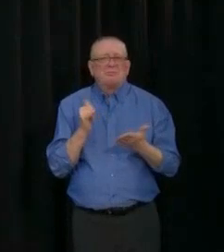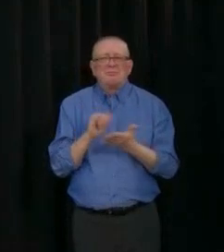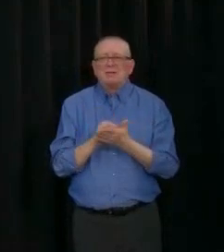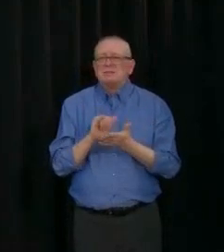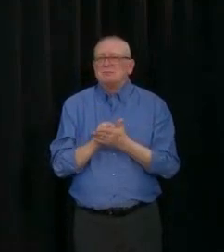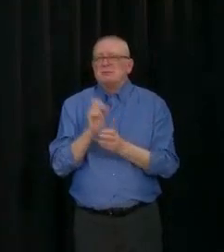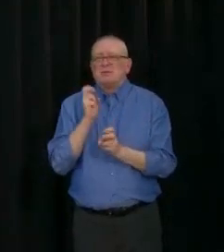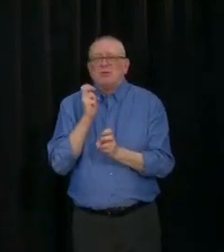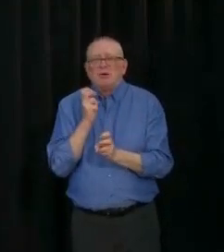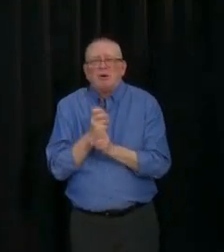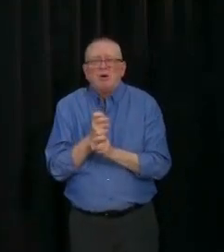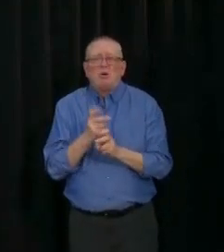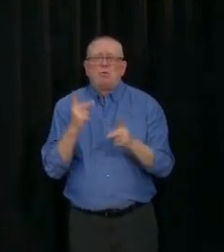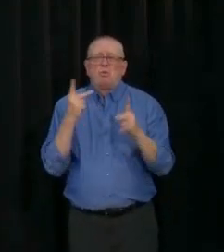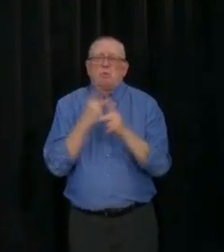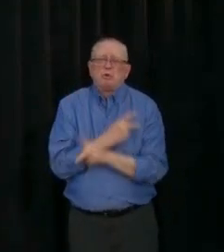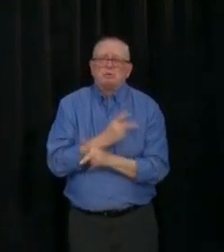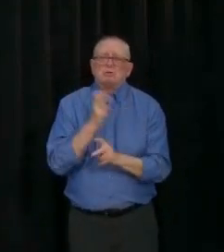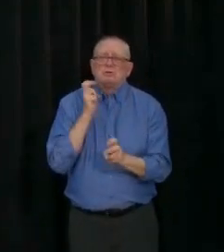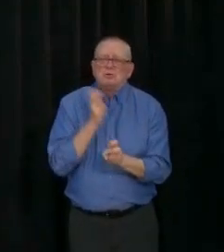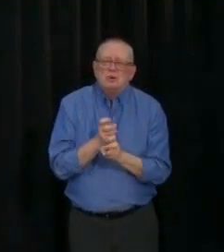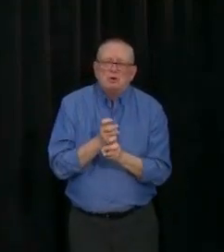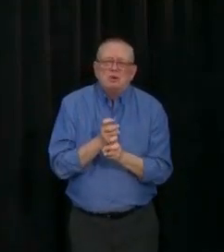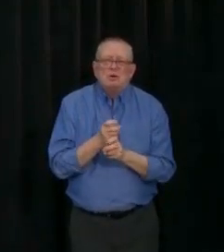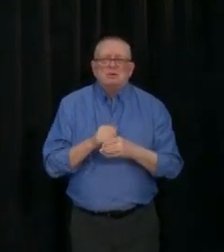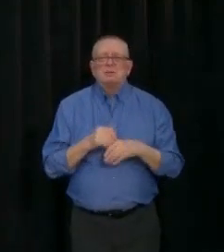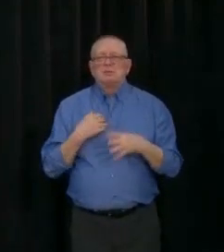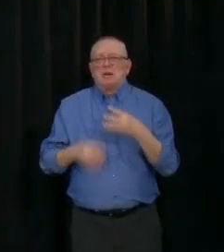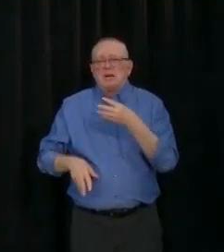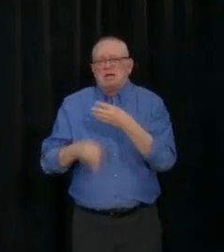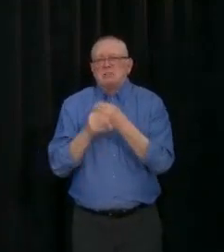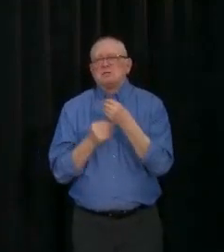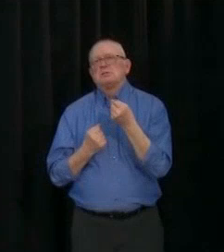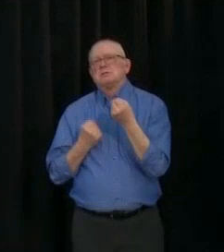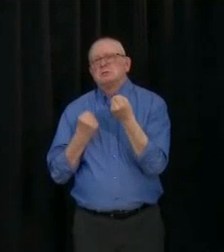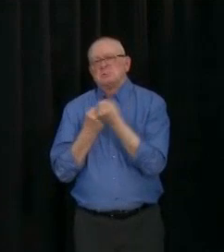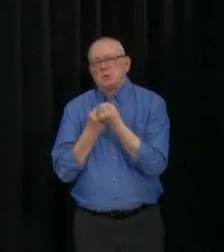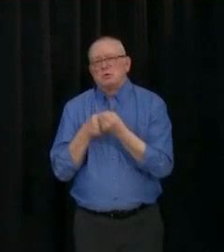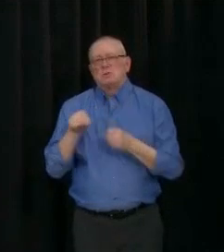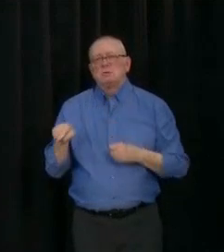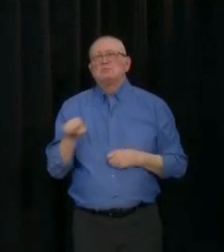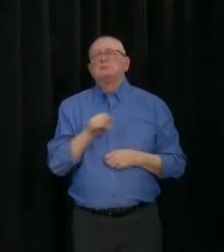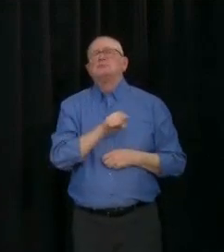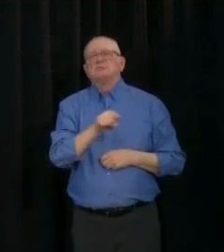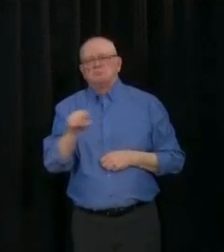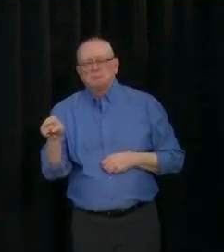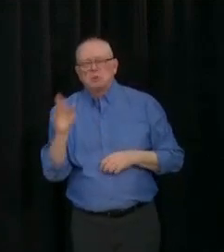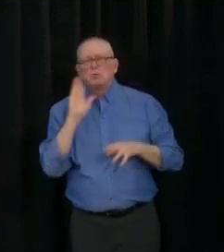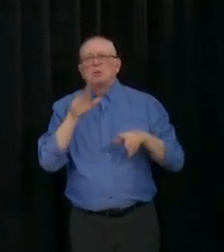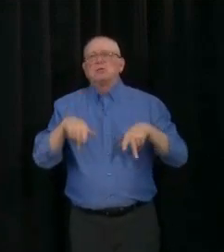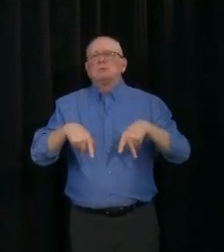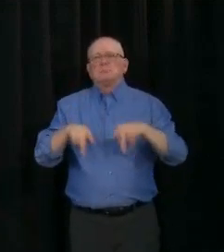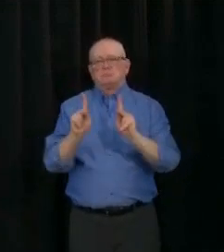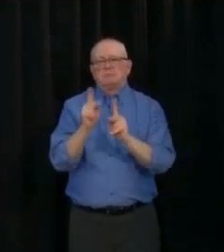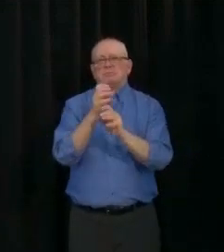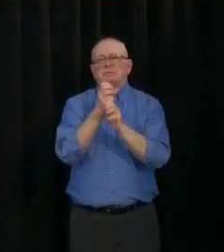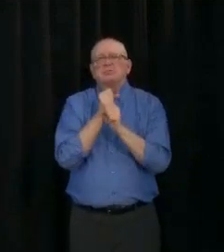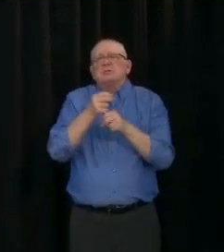the community care campaign, individuals will be eligible for a temporary emergency payment